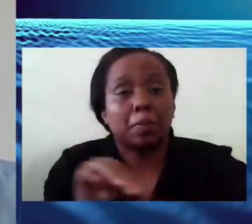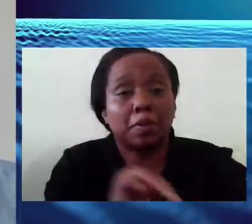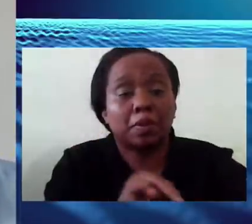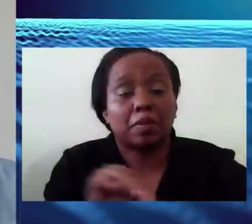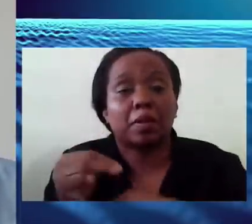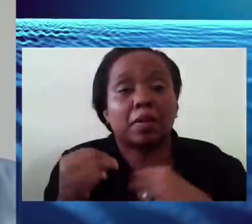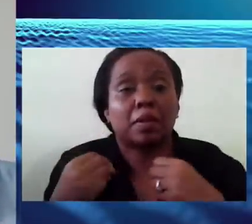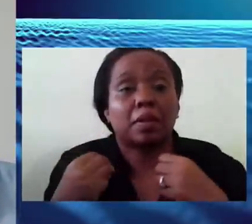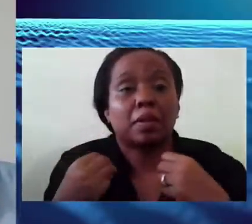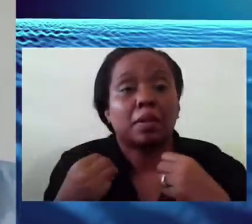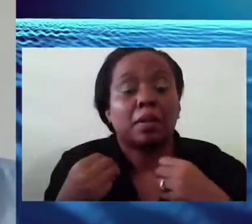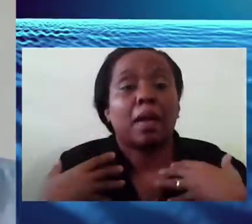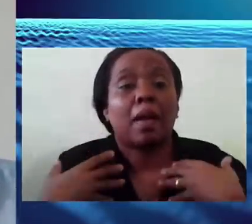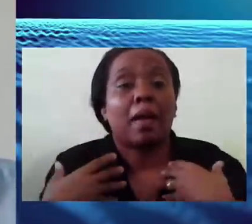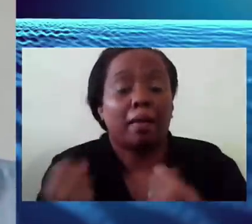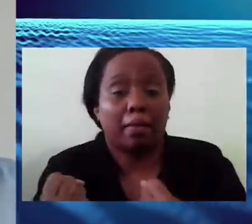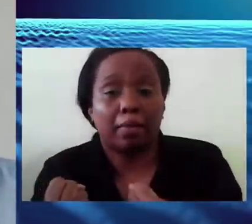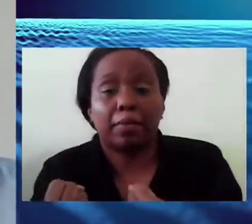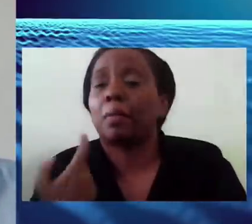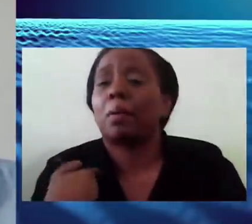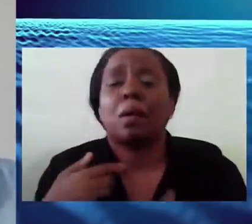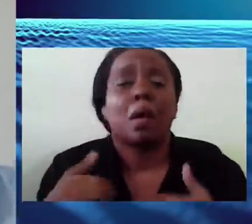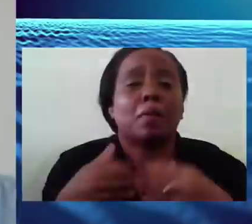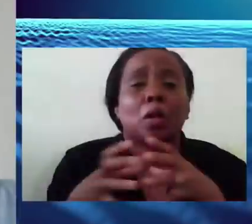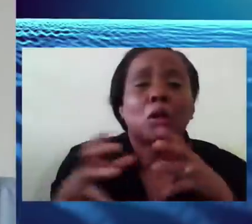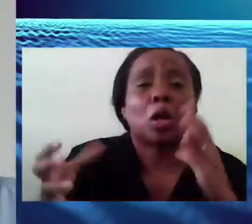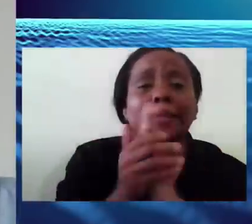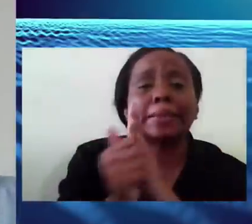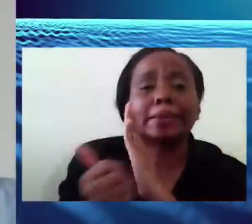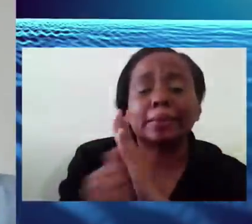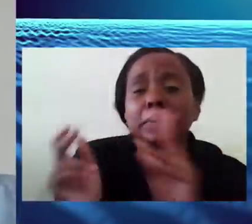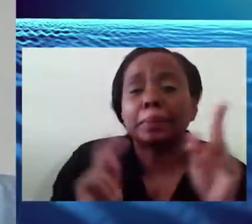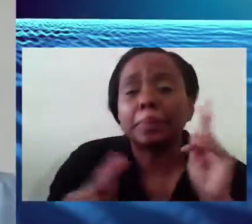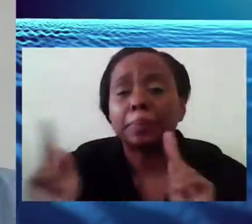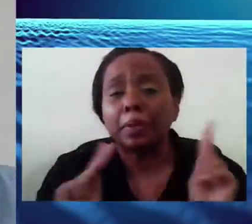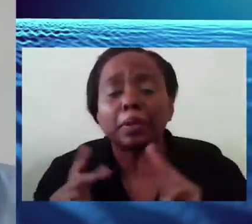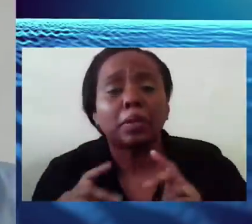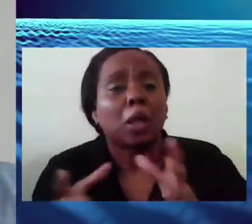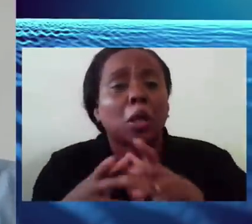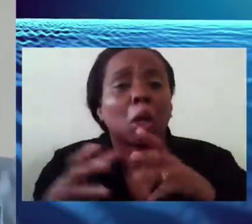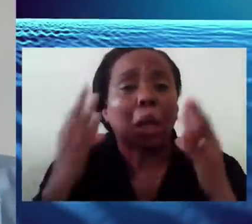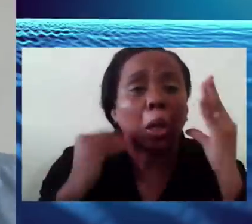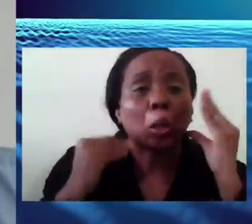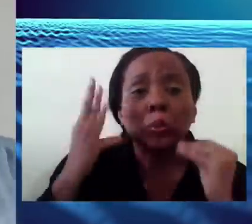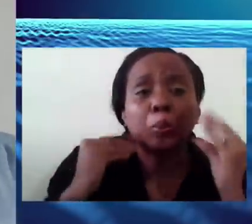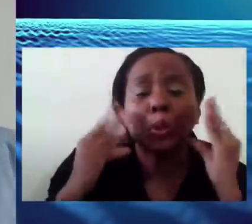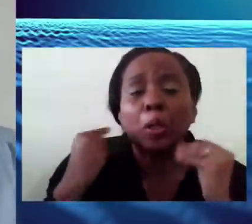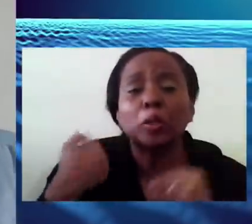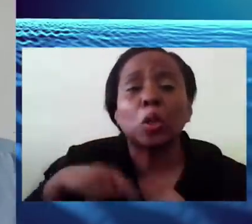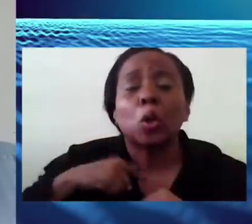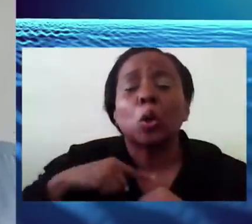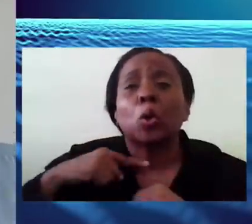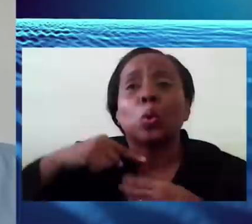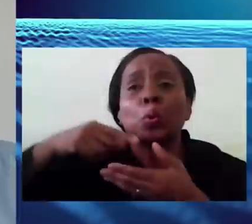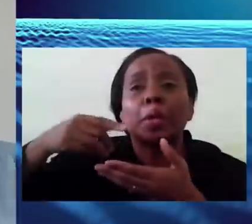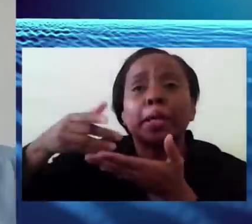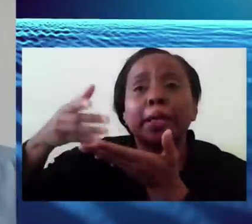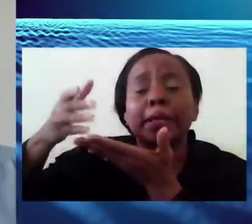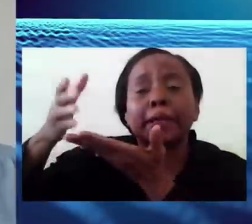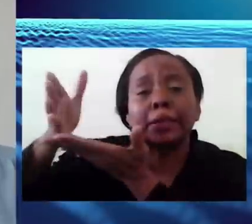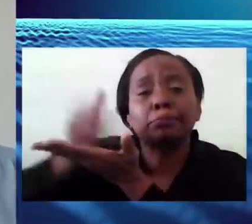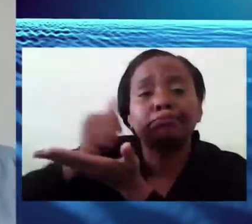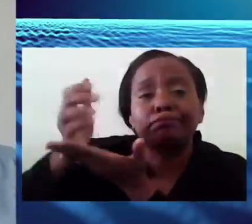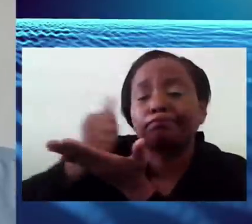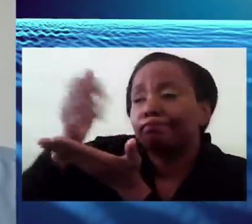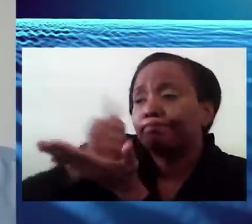in spite of the technical expertise which we have, in spite of the experience which we've been able now to gather, we